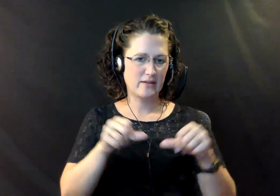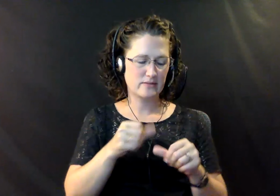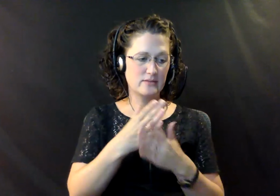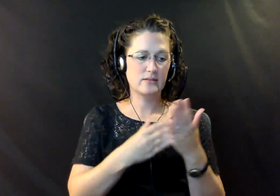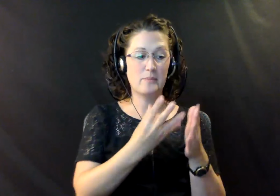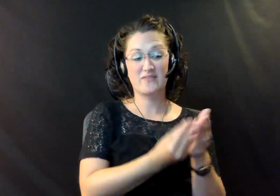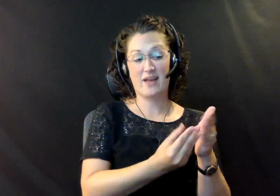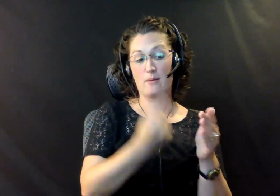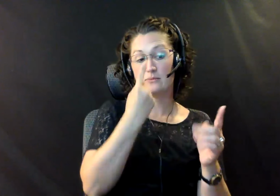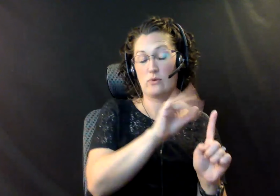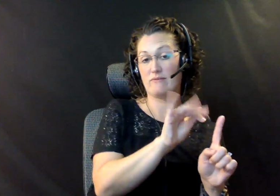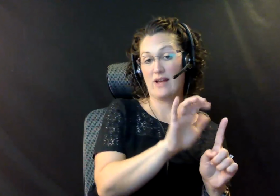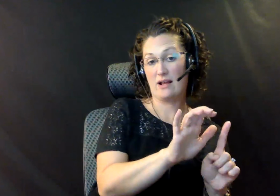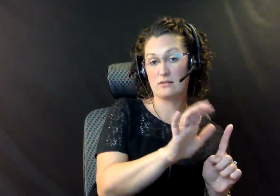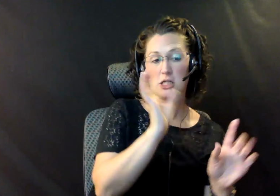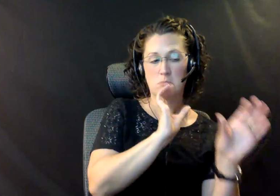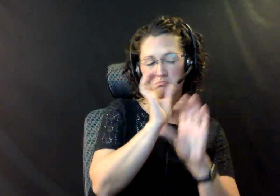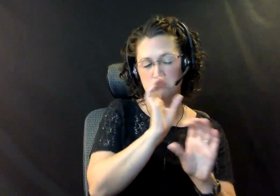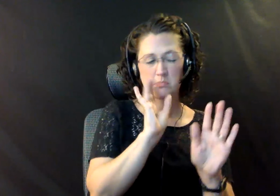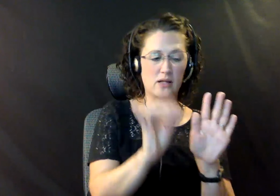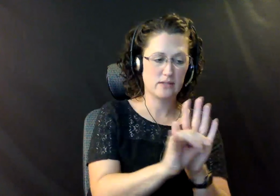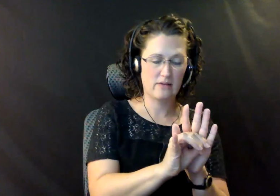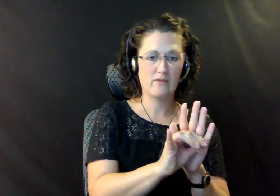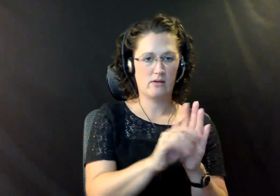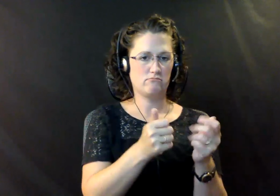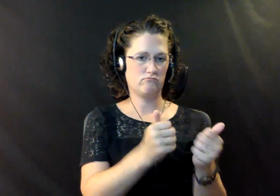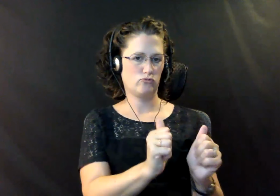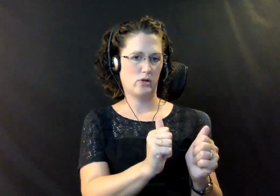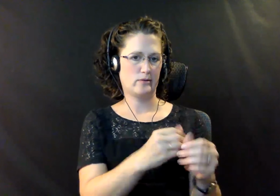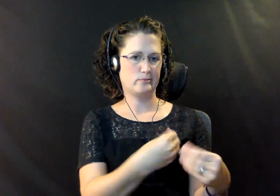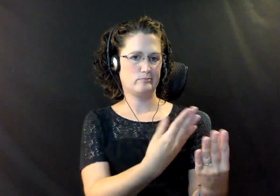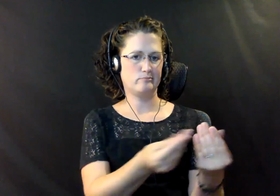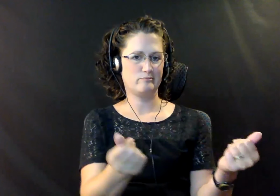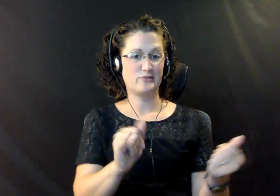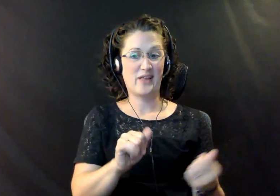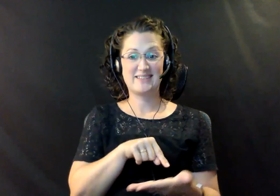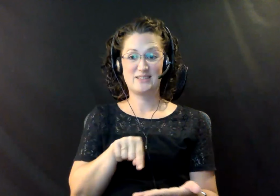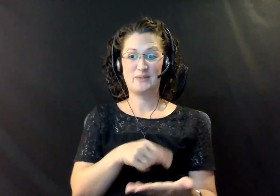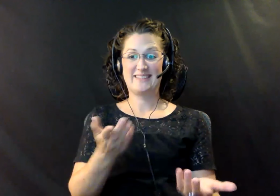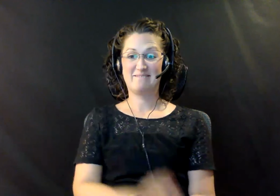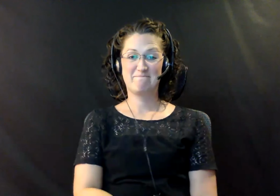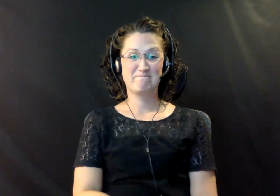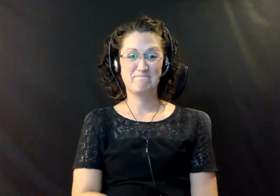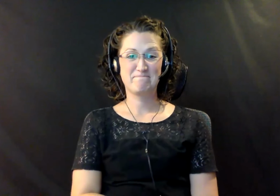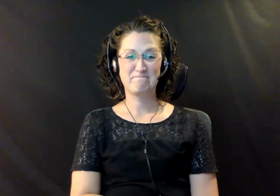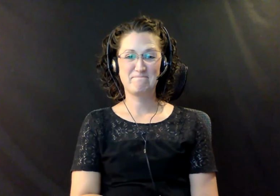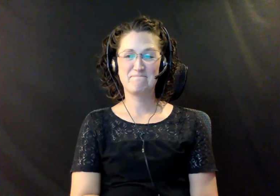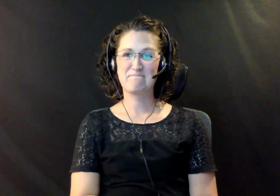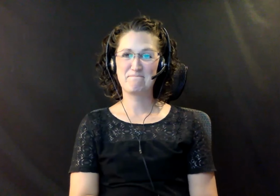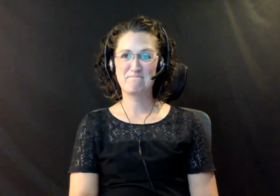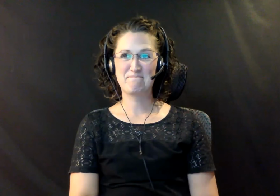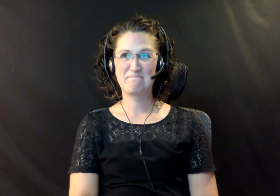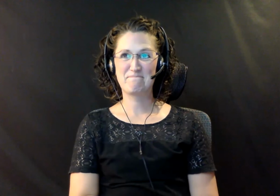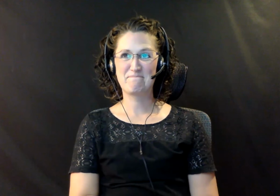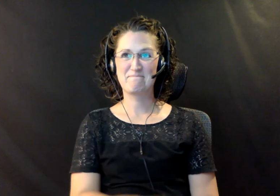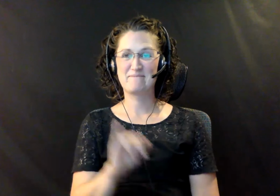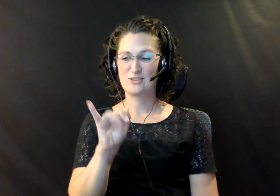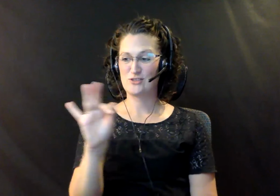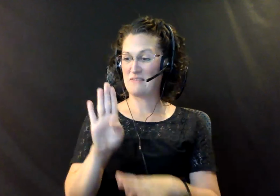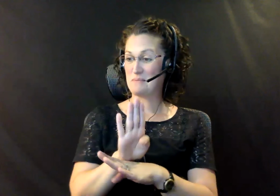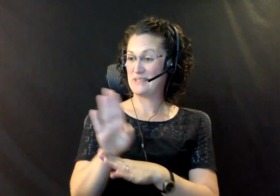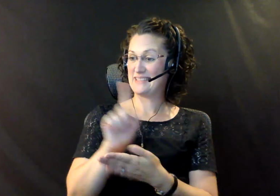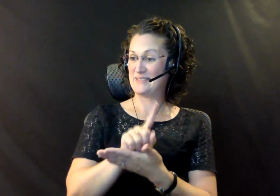and then looking for those. That's this week. Busy week. It has been a busy